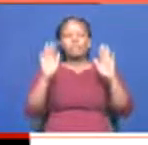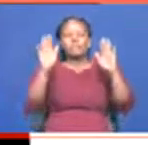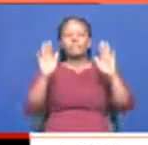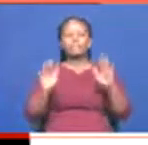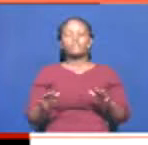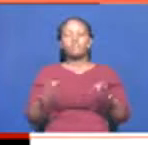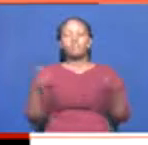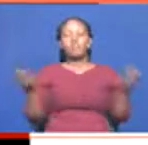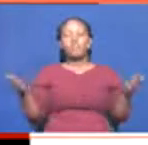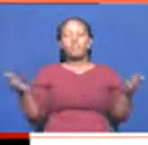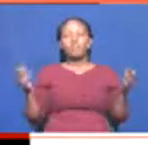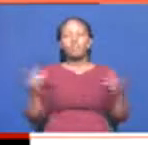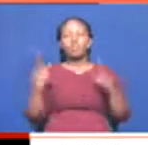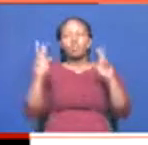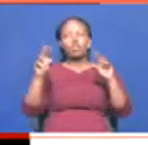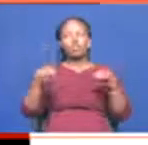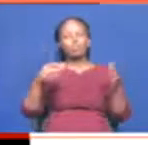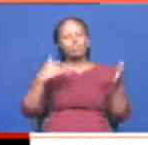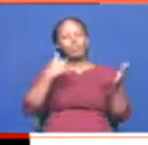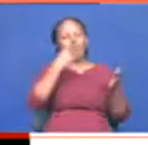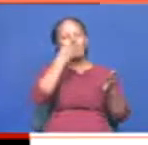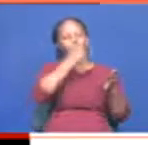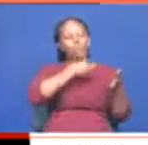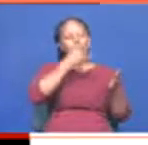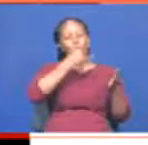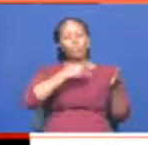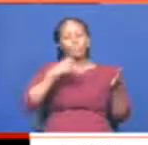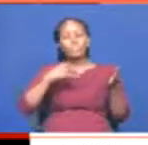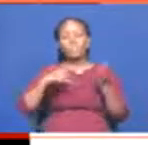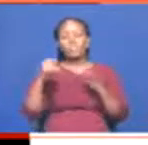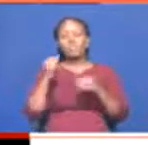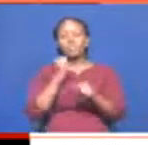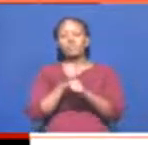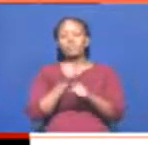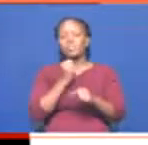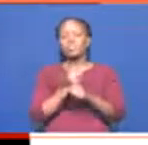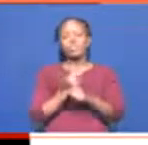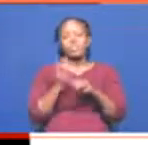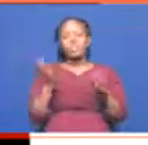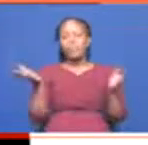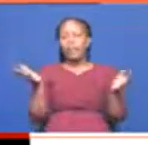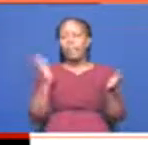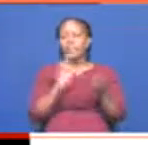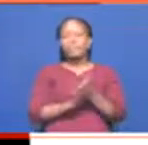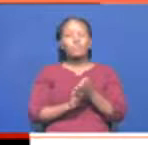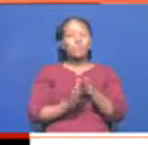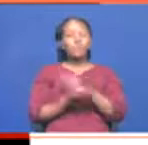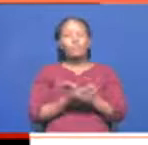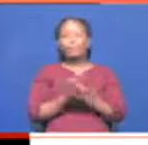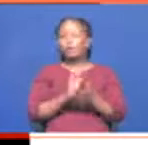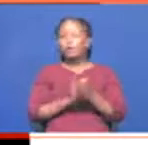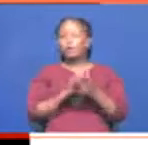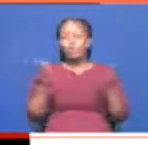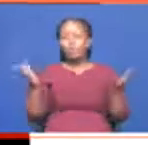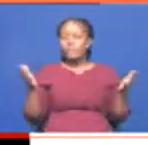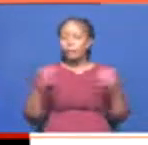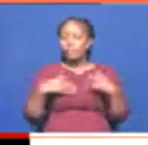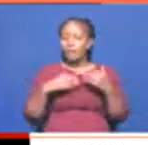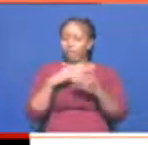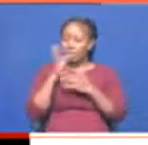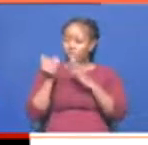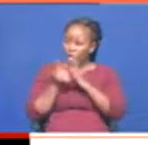no design should be done without having those aspects being looked